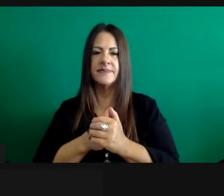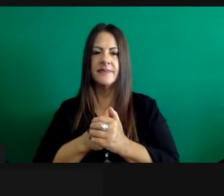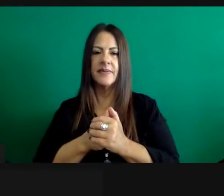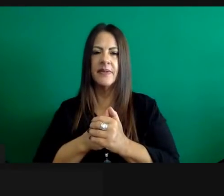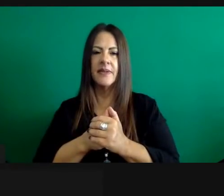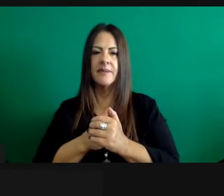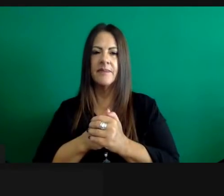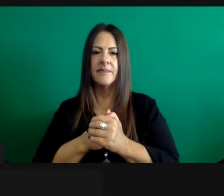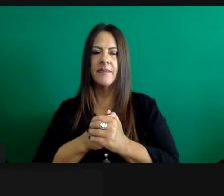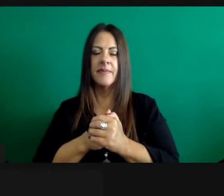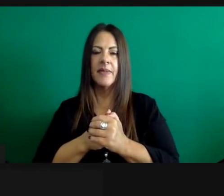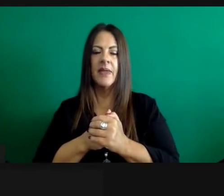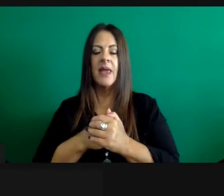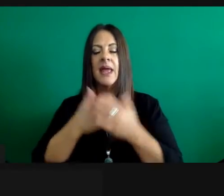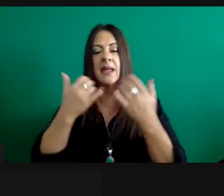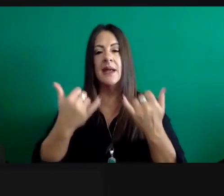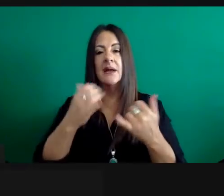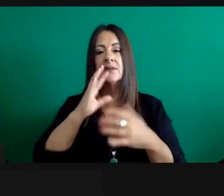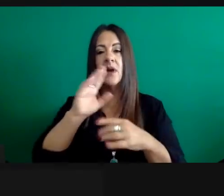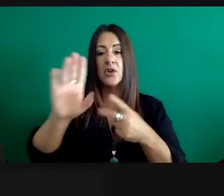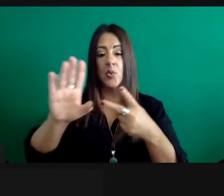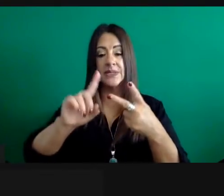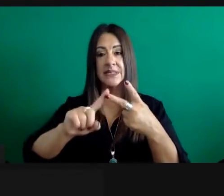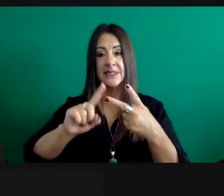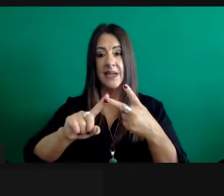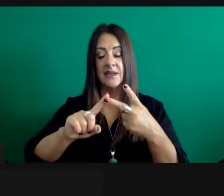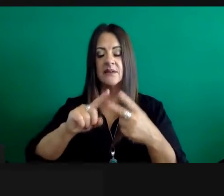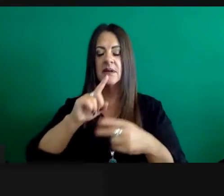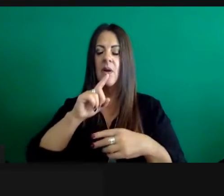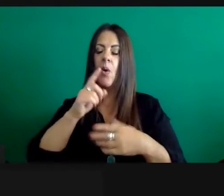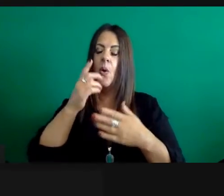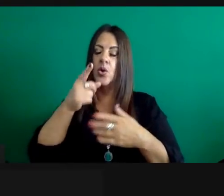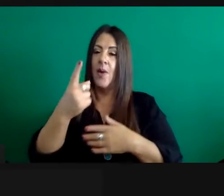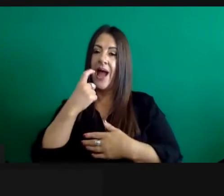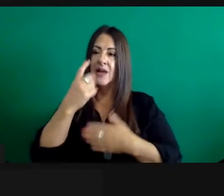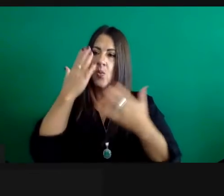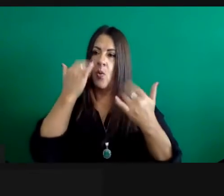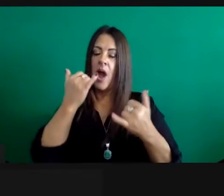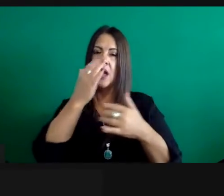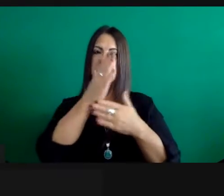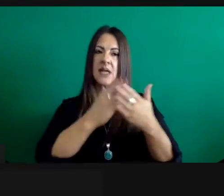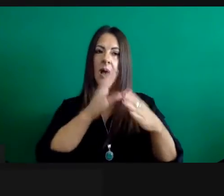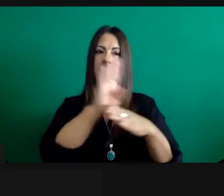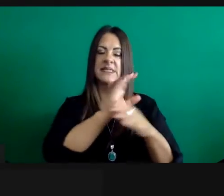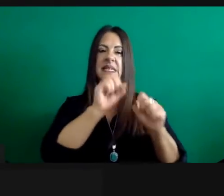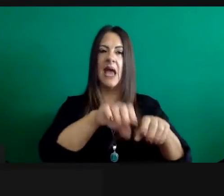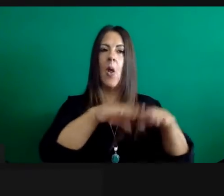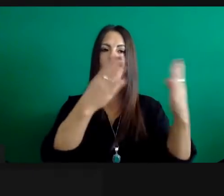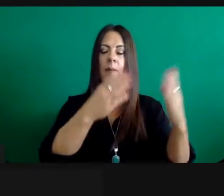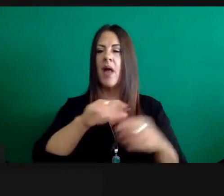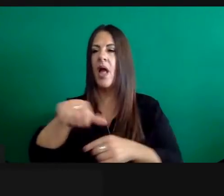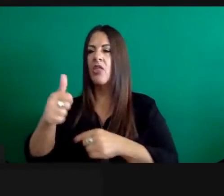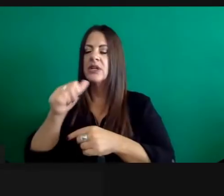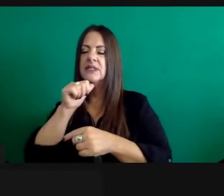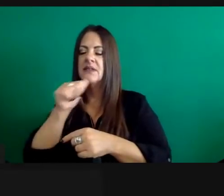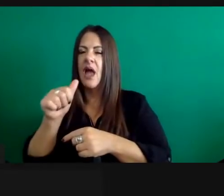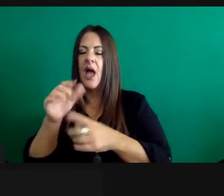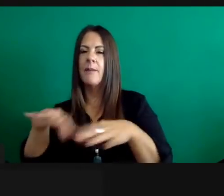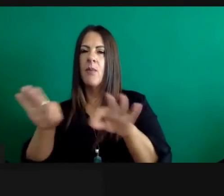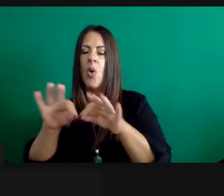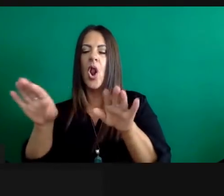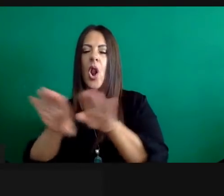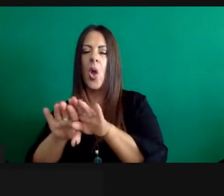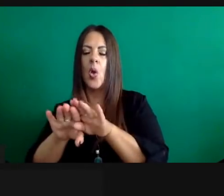5 regions. With regards to your question on retail, there's 2 parts to it. We know that even